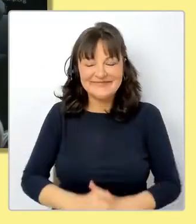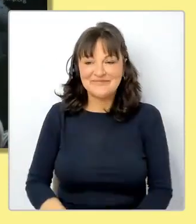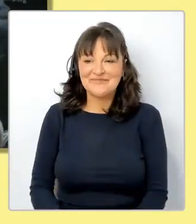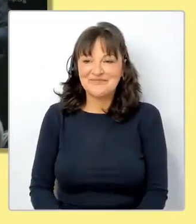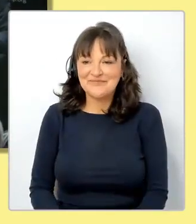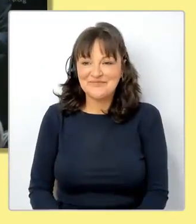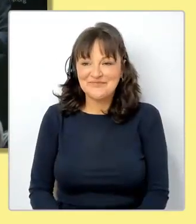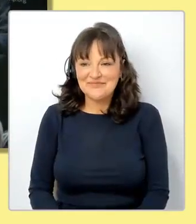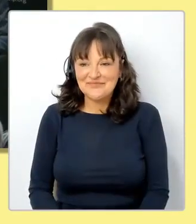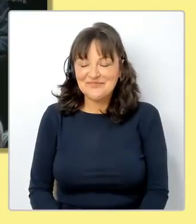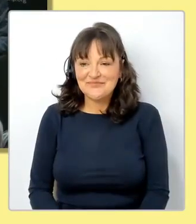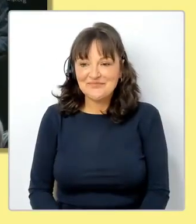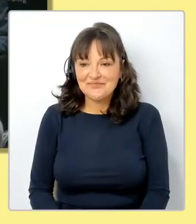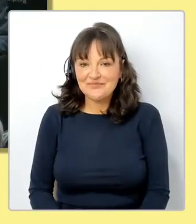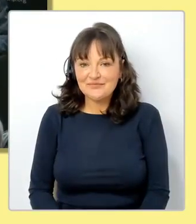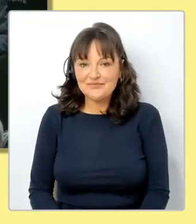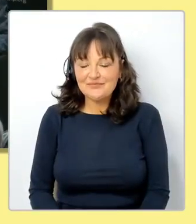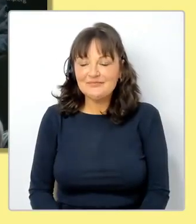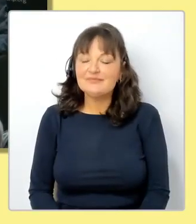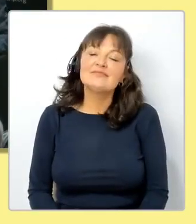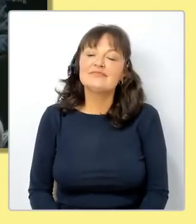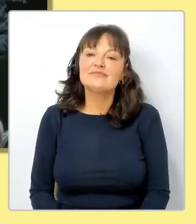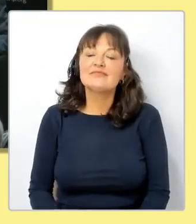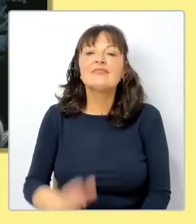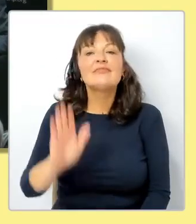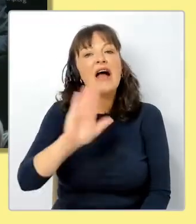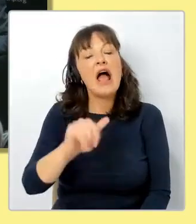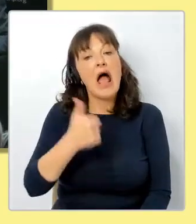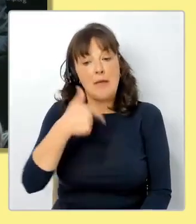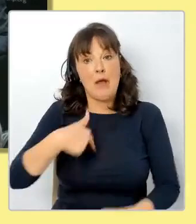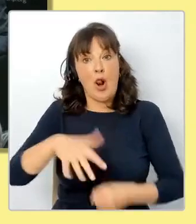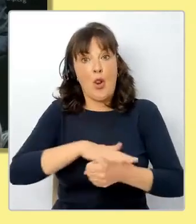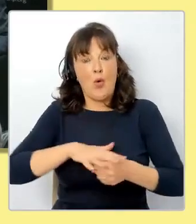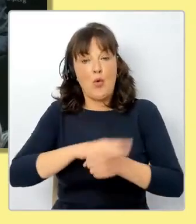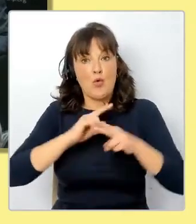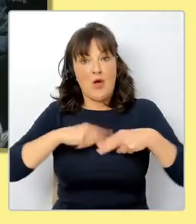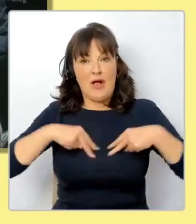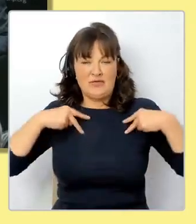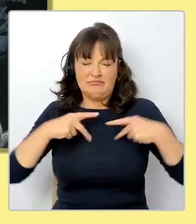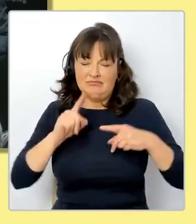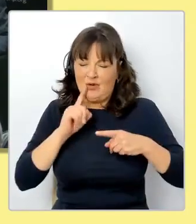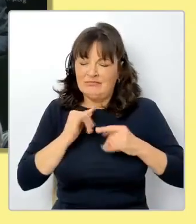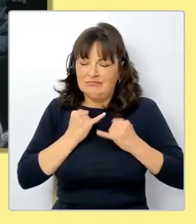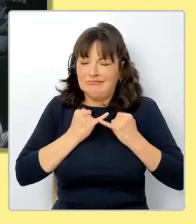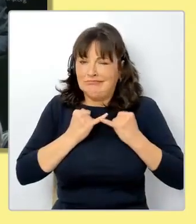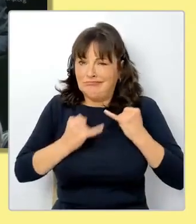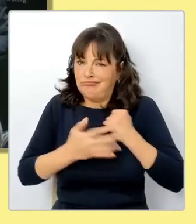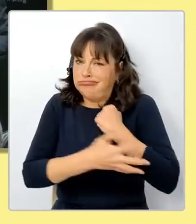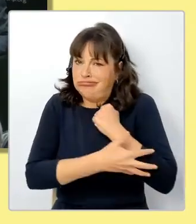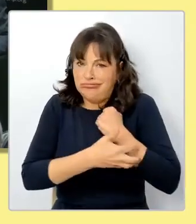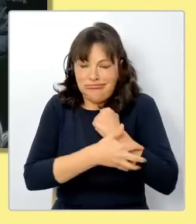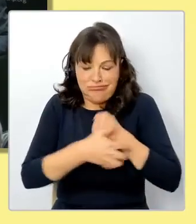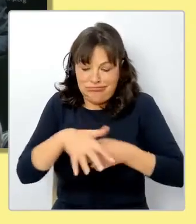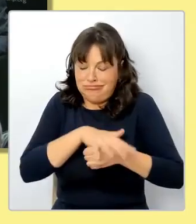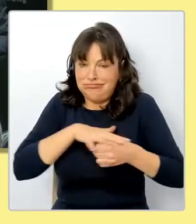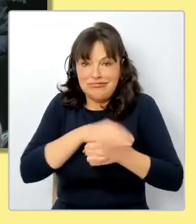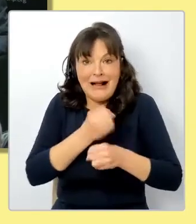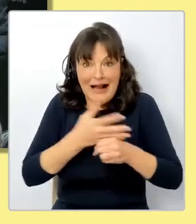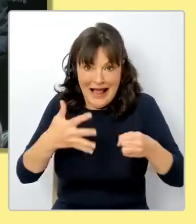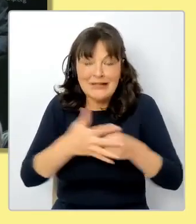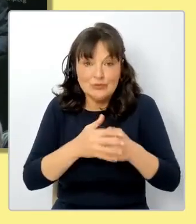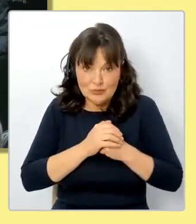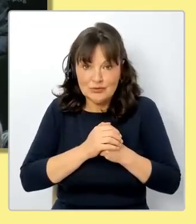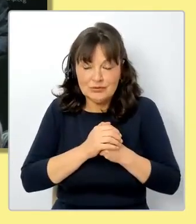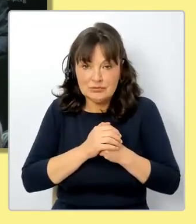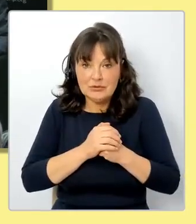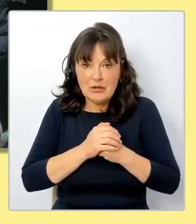Thank you. Hi, I'm a local councillor for one of the most deprived communities in Glasgow. I believe that if